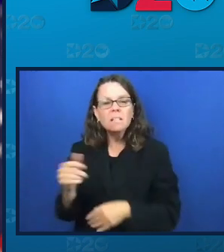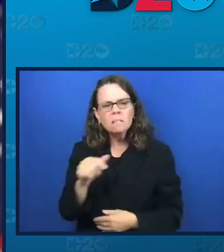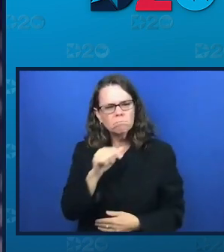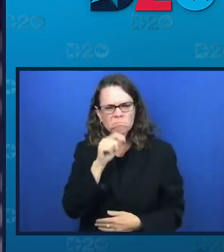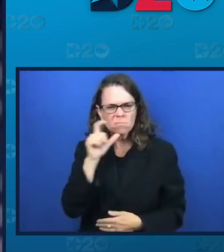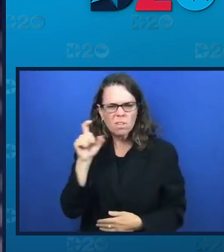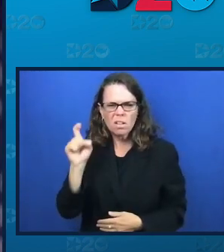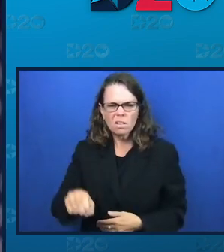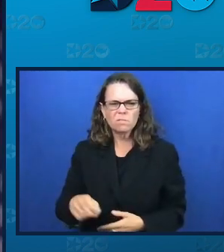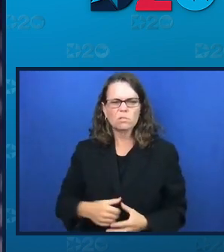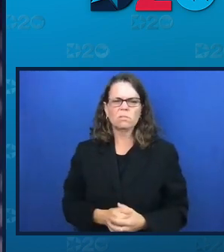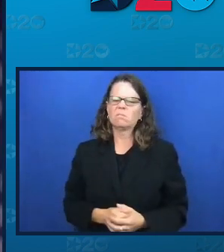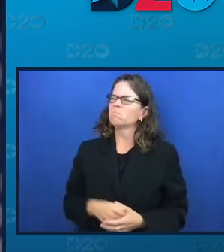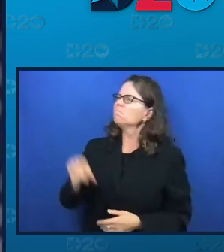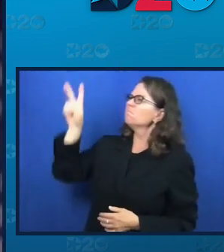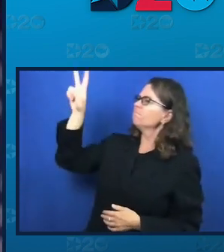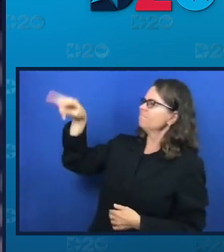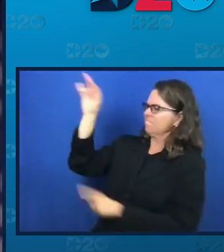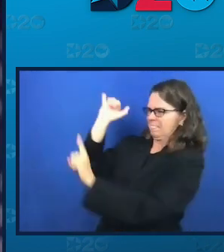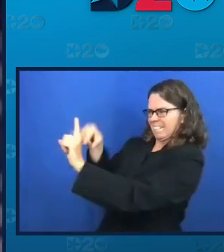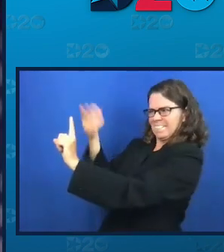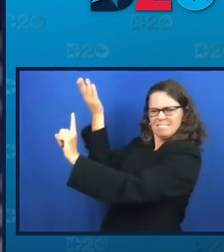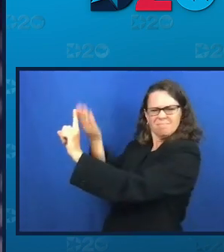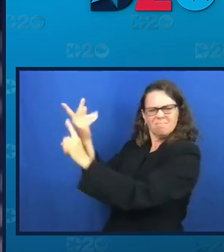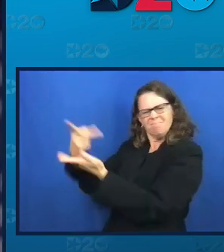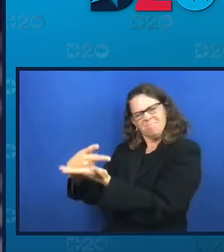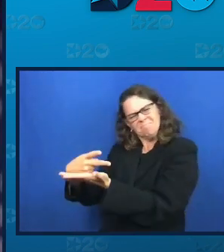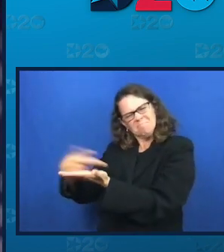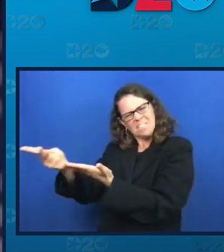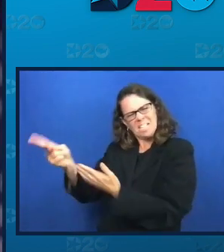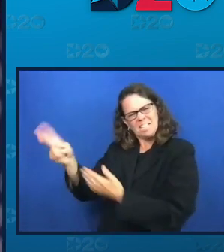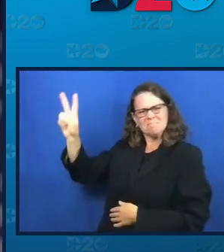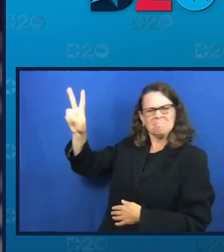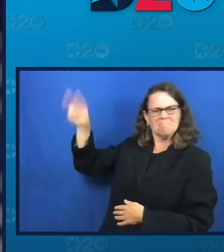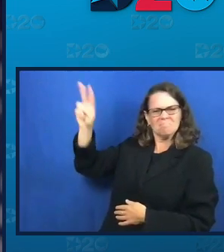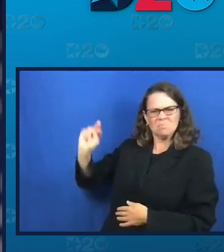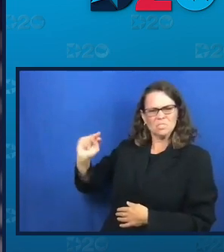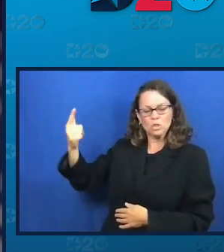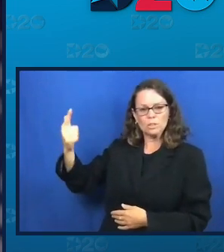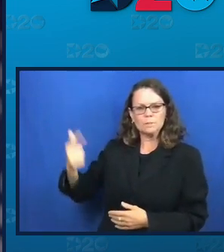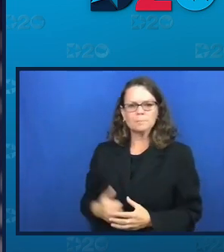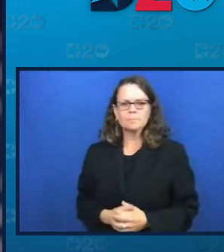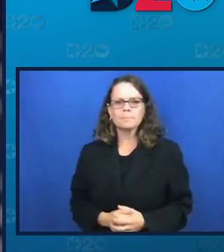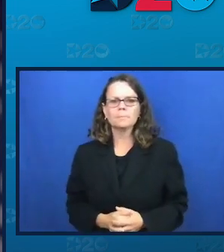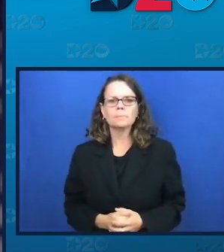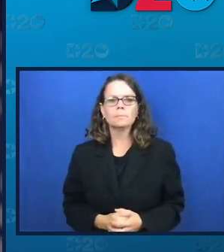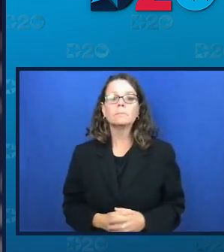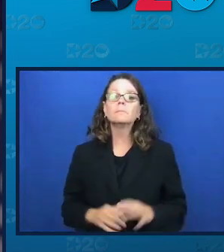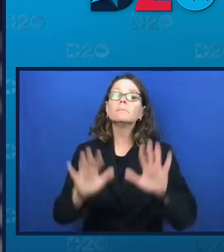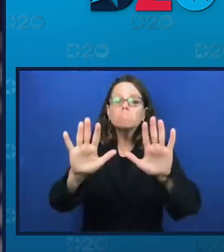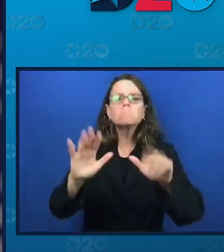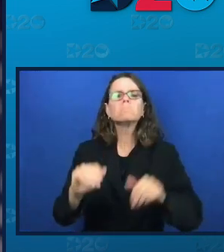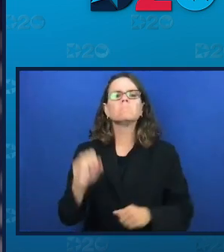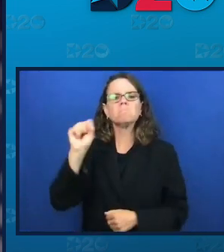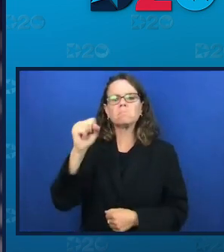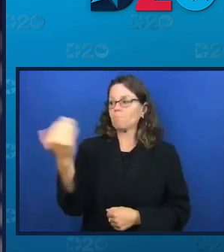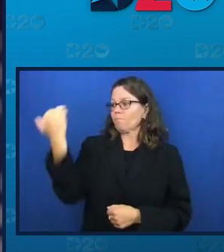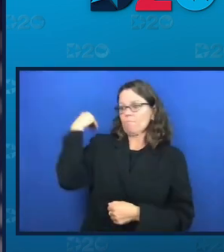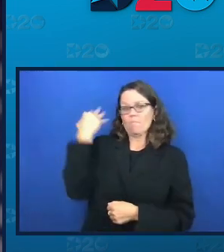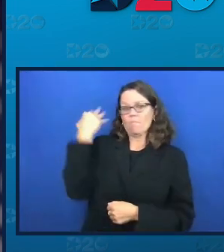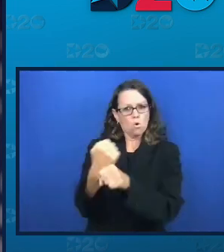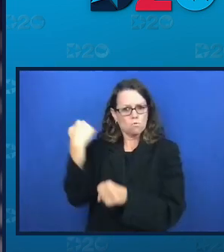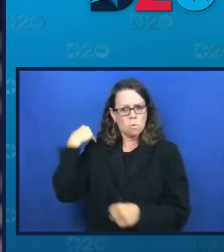catastrophically. 4 years ago, I came before this very convention and said, New Yorkers know a con when we see